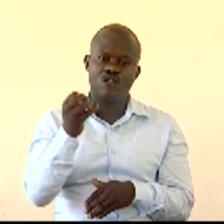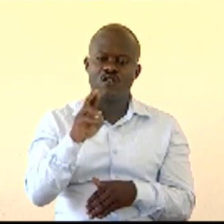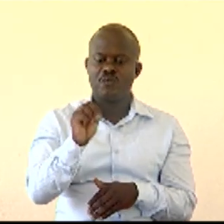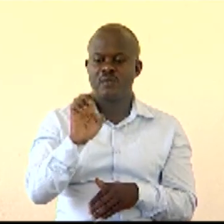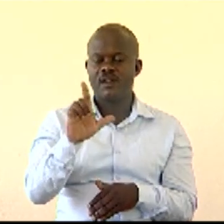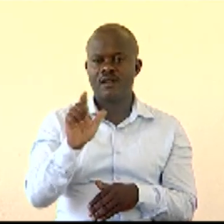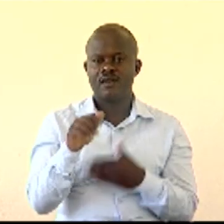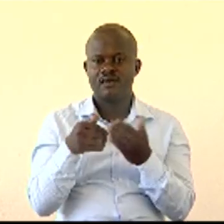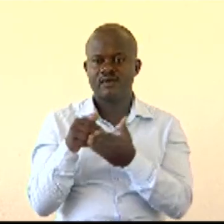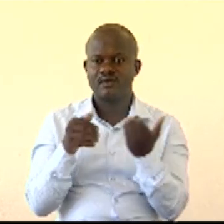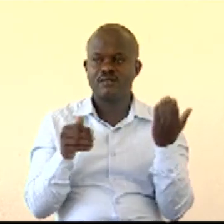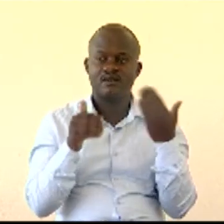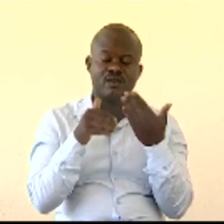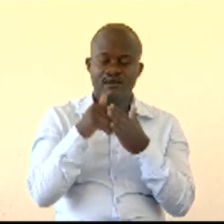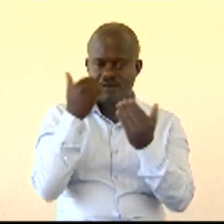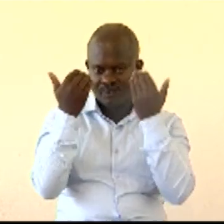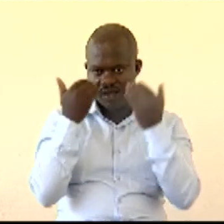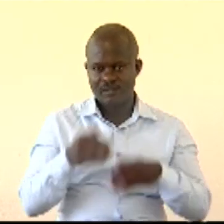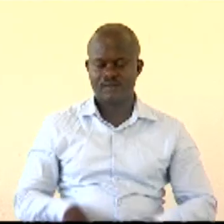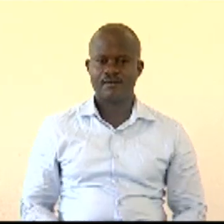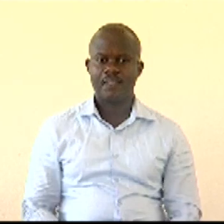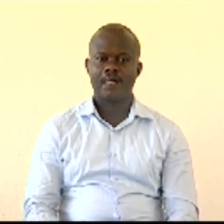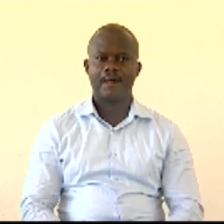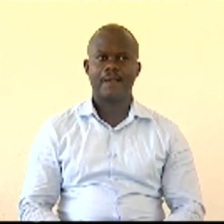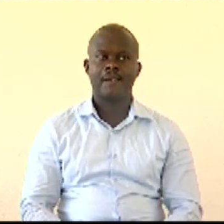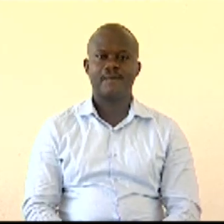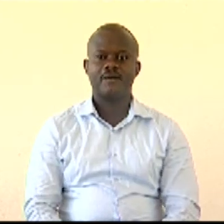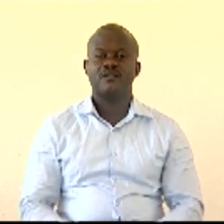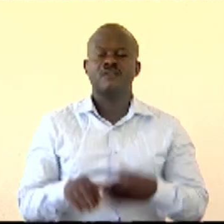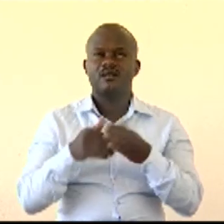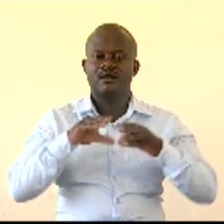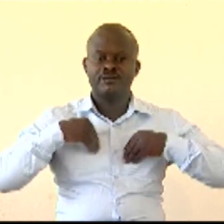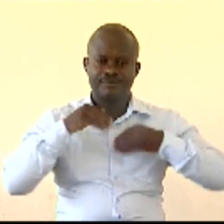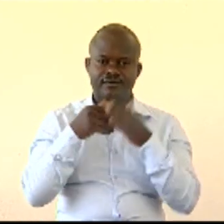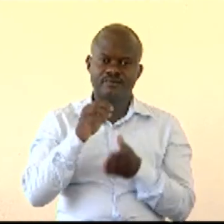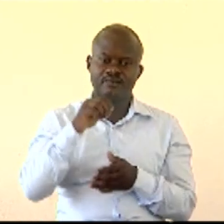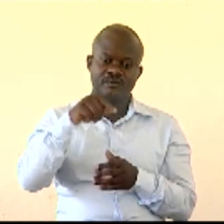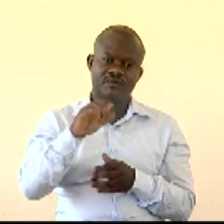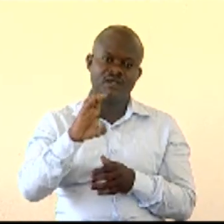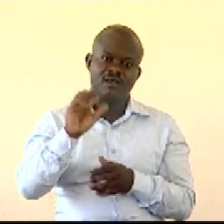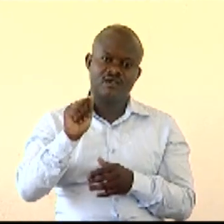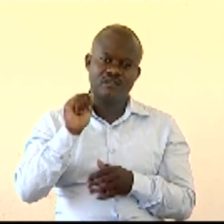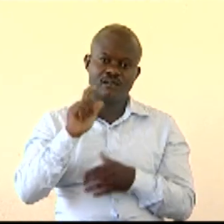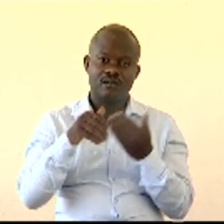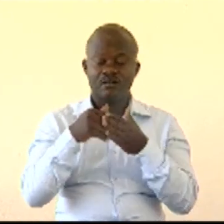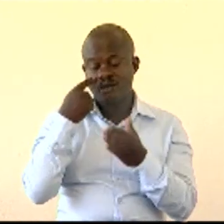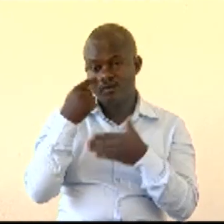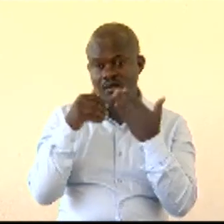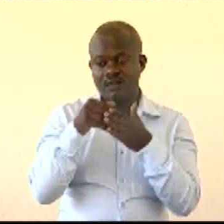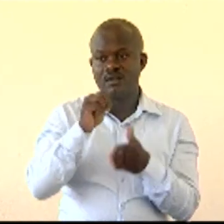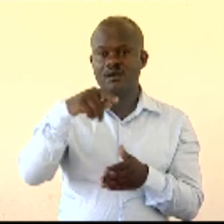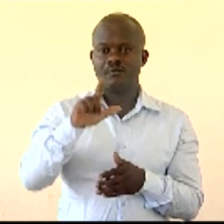is what has been asked. So let us find the empirical formula. You remember the steps of finding the empirical